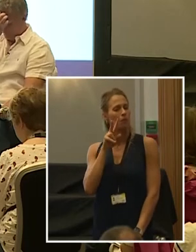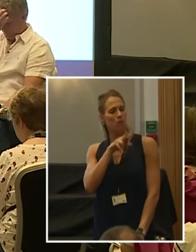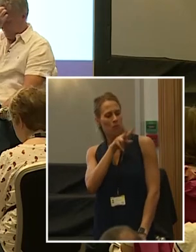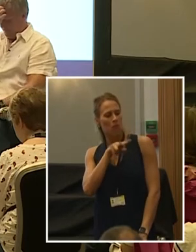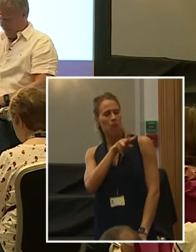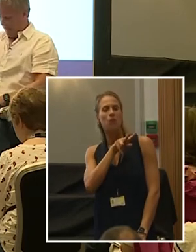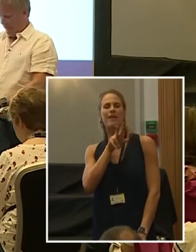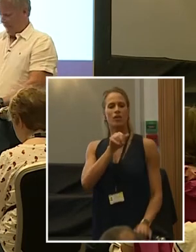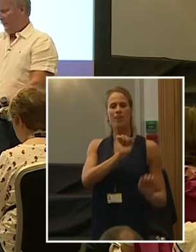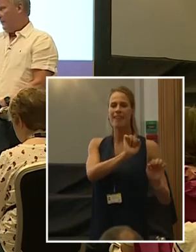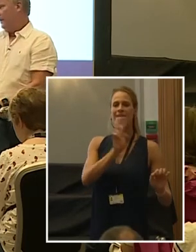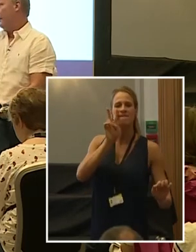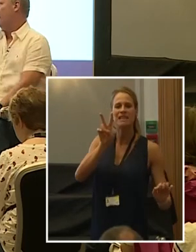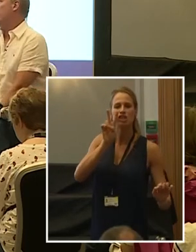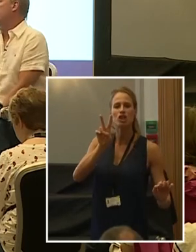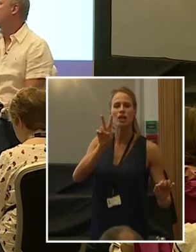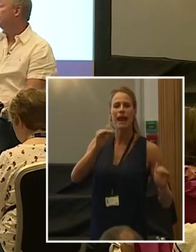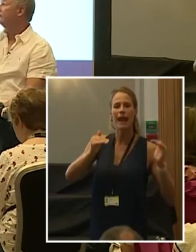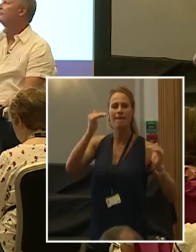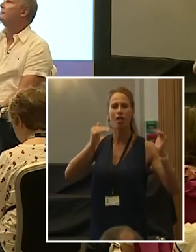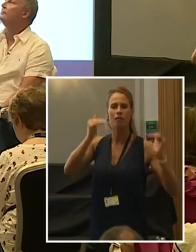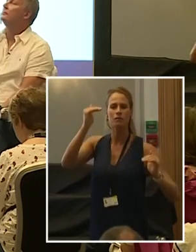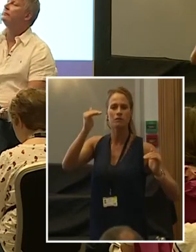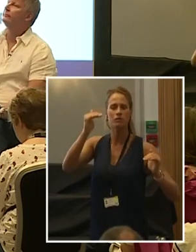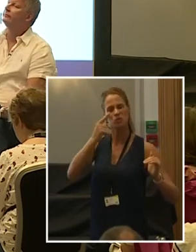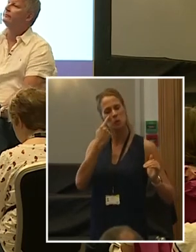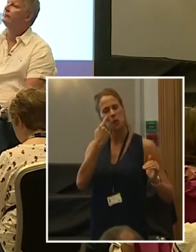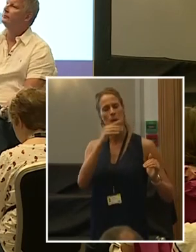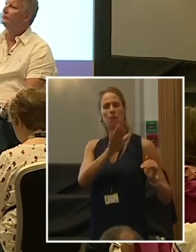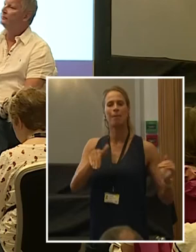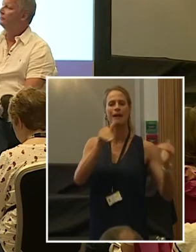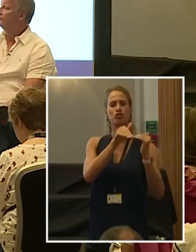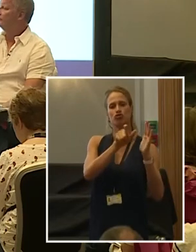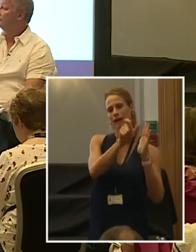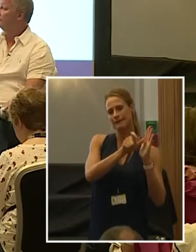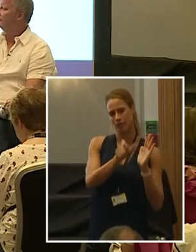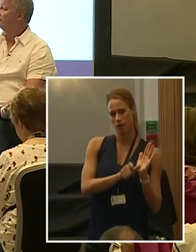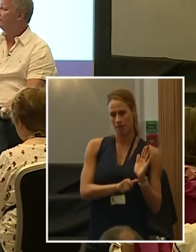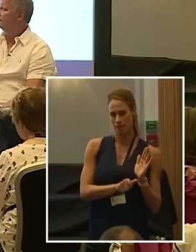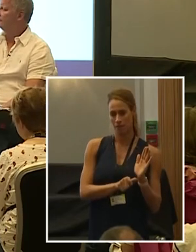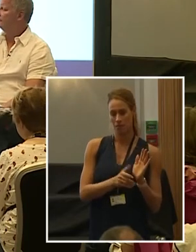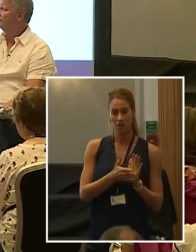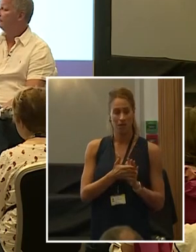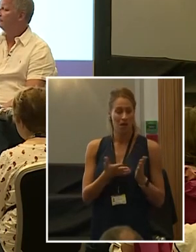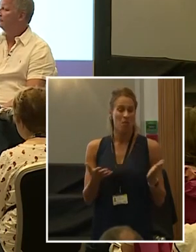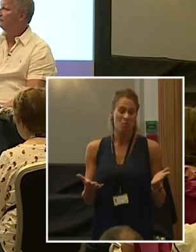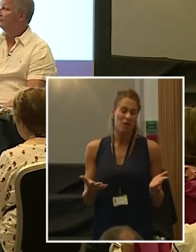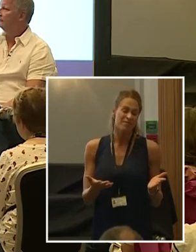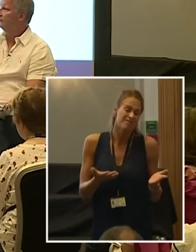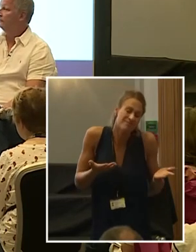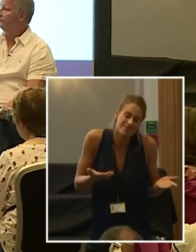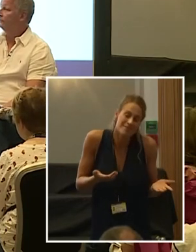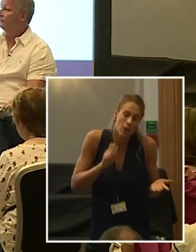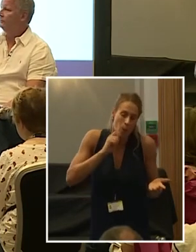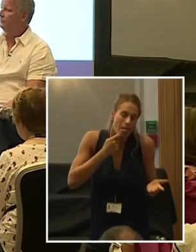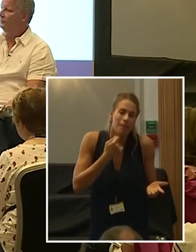the criteria. But, excuse me, I cannot tell you a percentage, but there's always some people that get turned